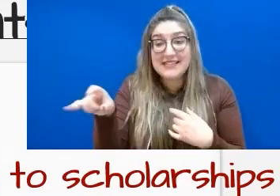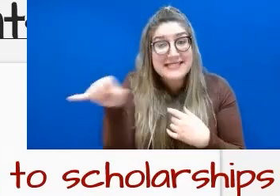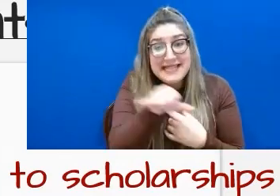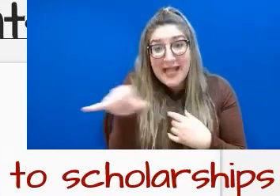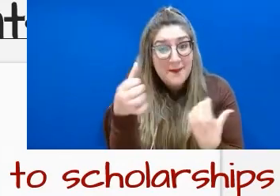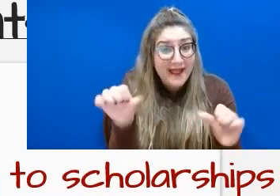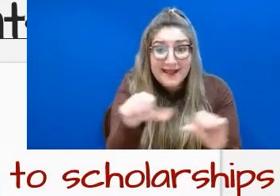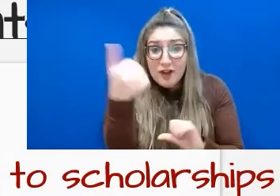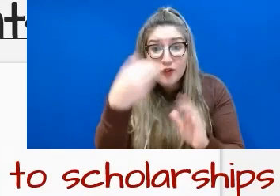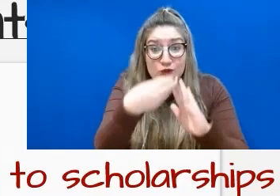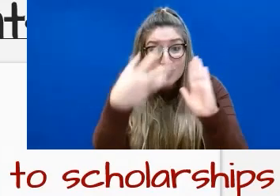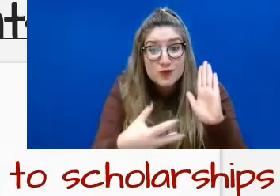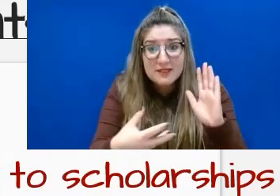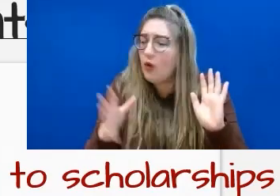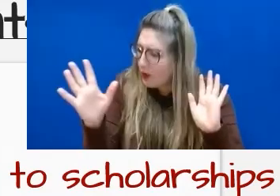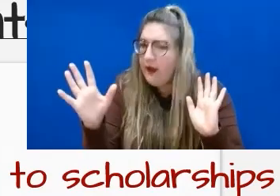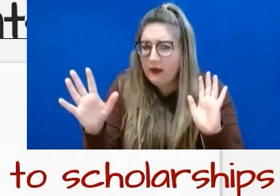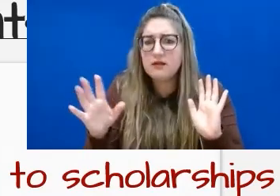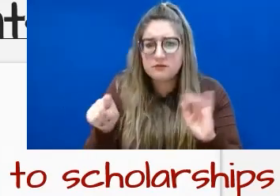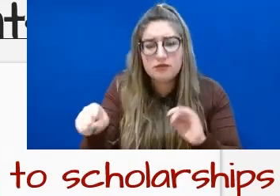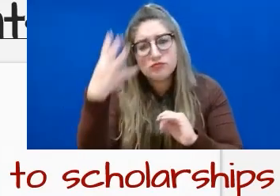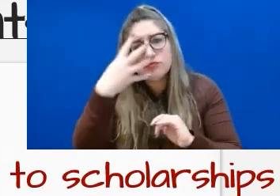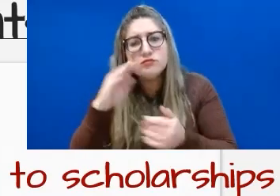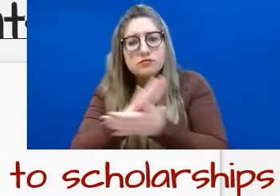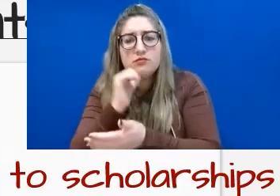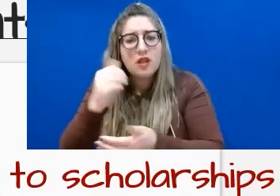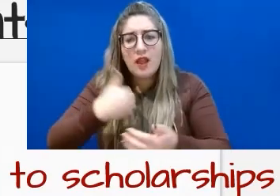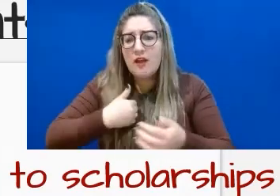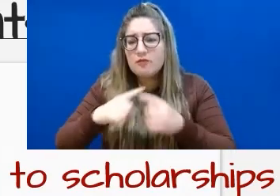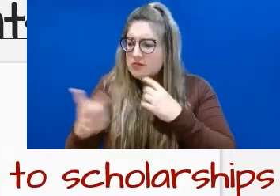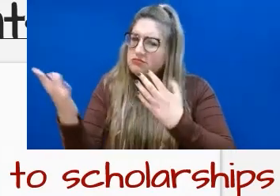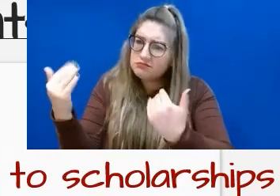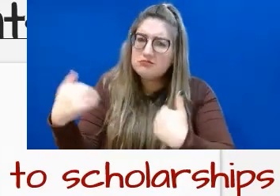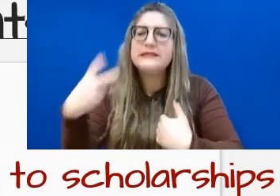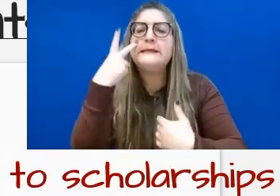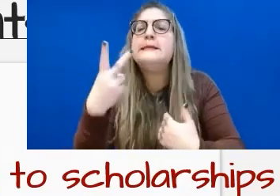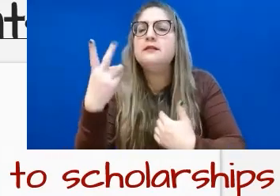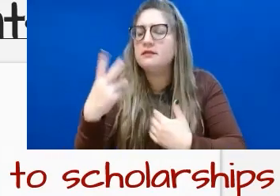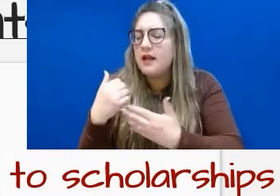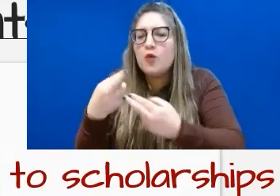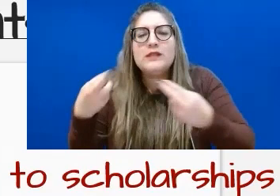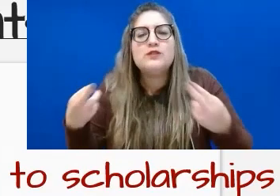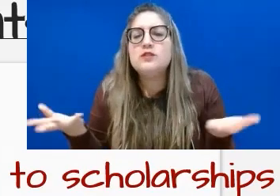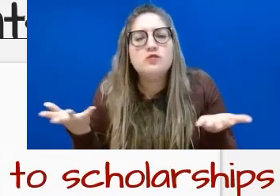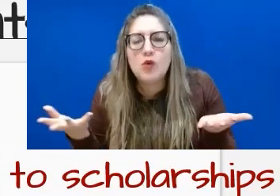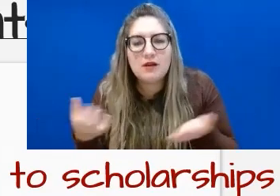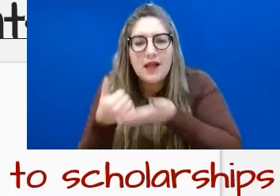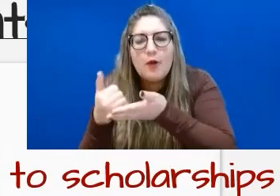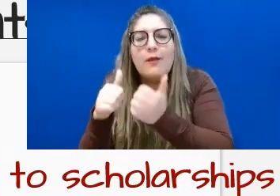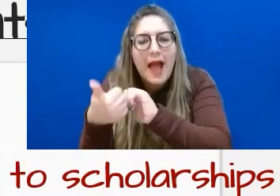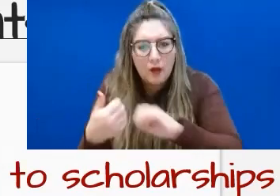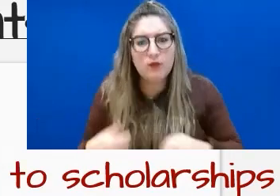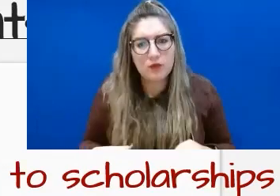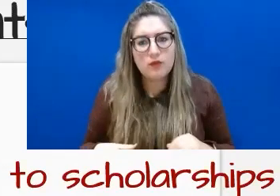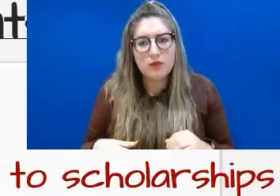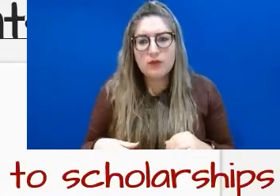say. And so, you know what, let's see what services you have, and you can always refer them to the Dream Center, and that's one way that we can help them out. And that's a way that you can help